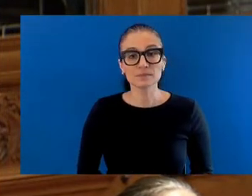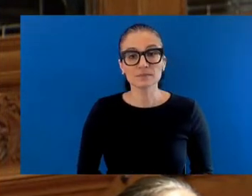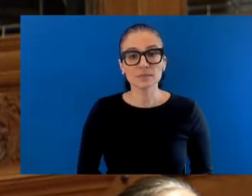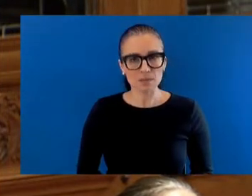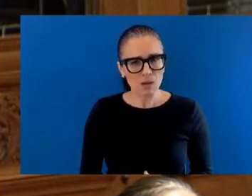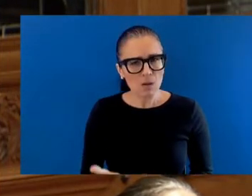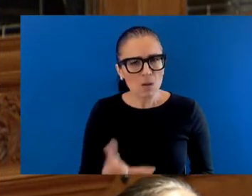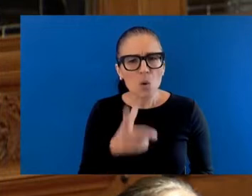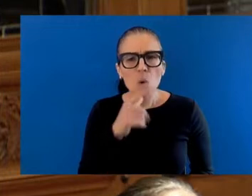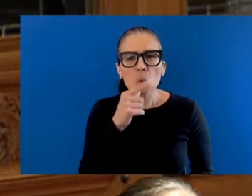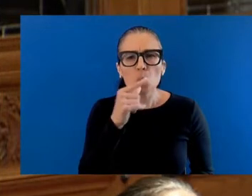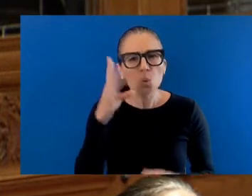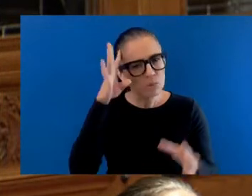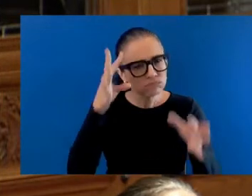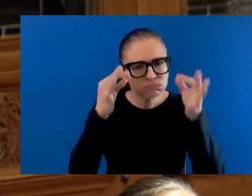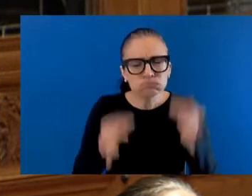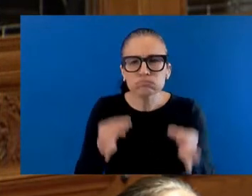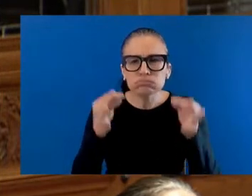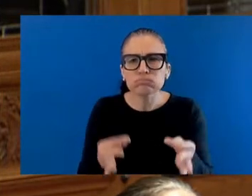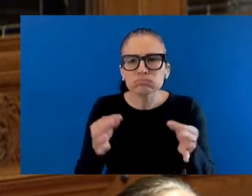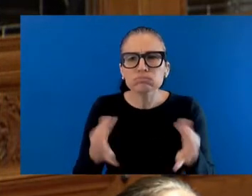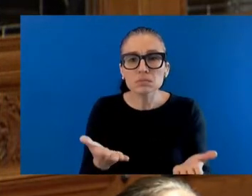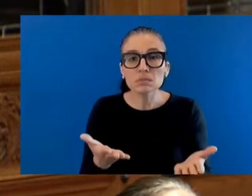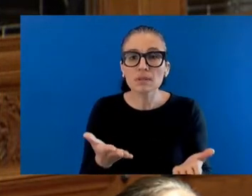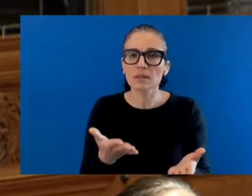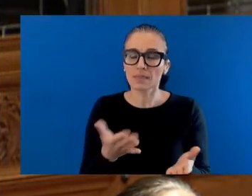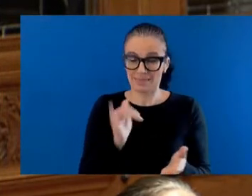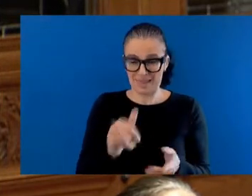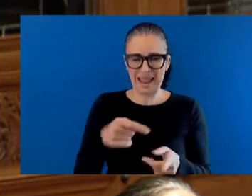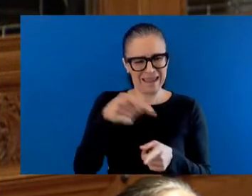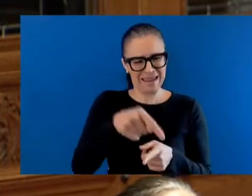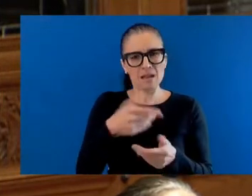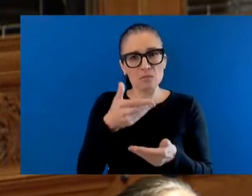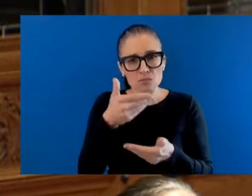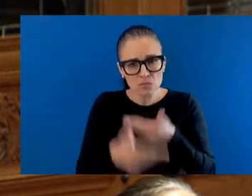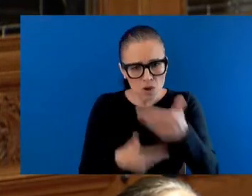what the processes are for the adjudicators.